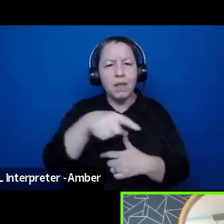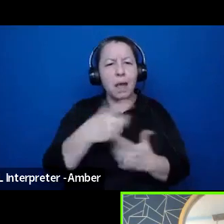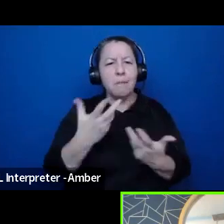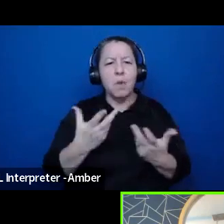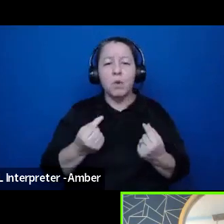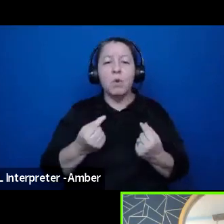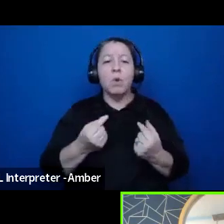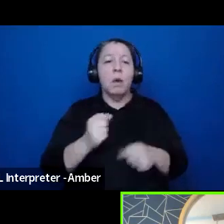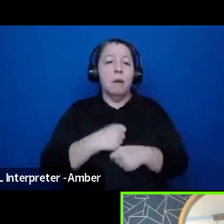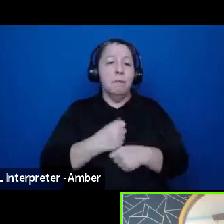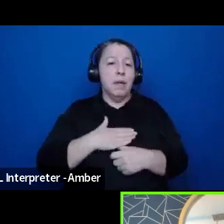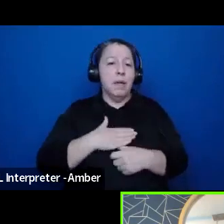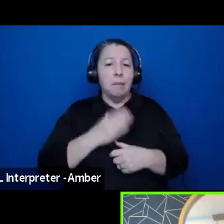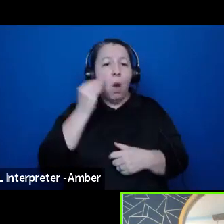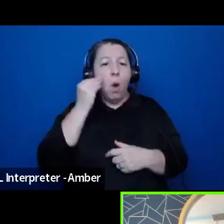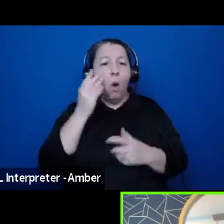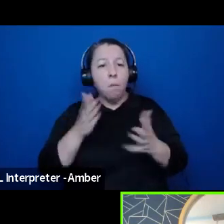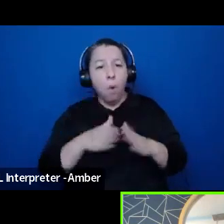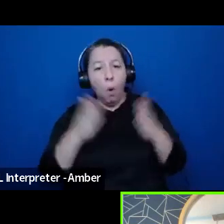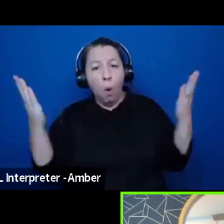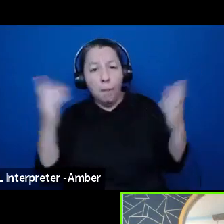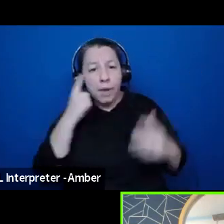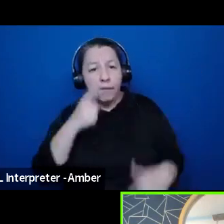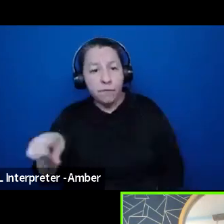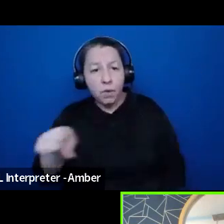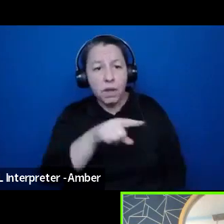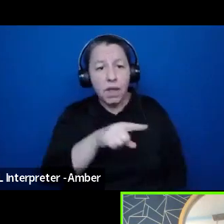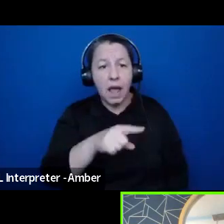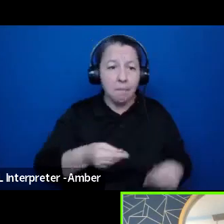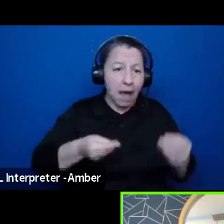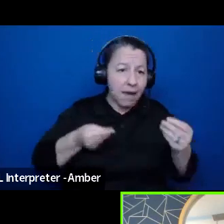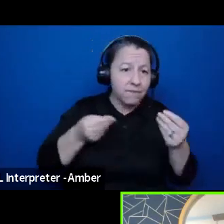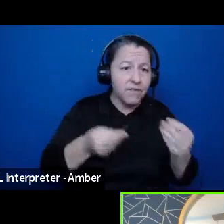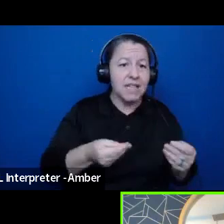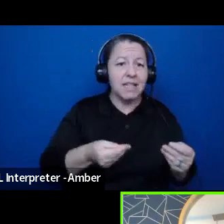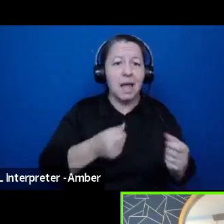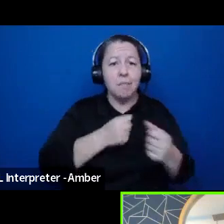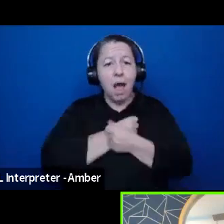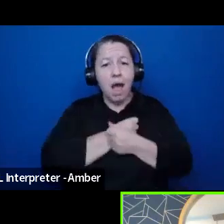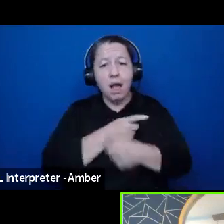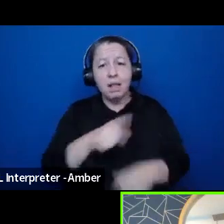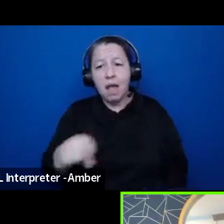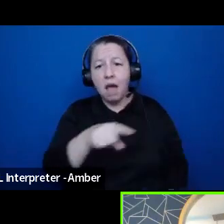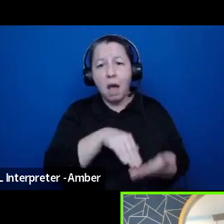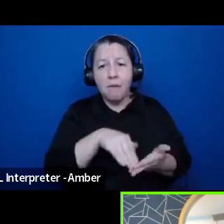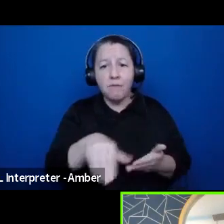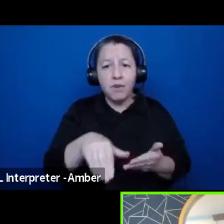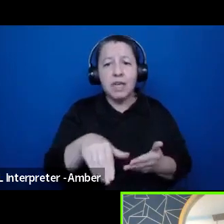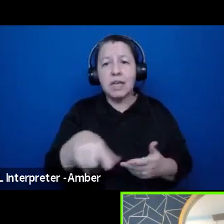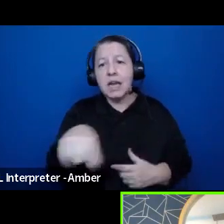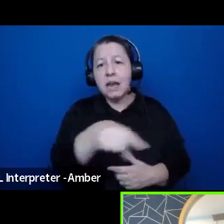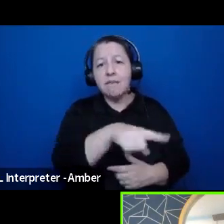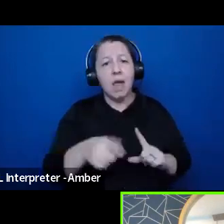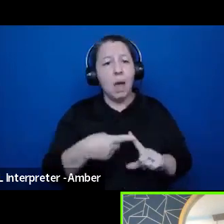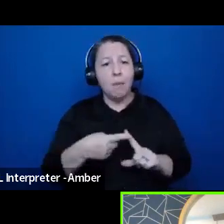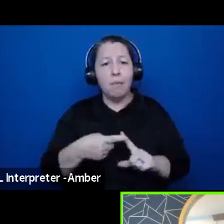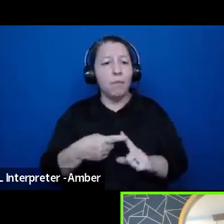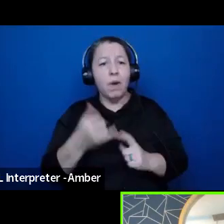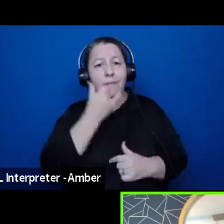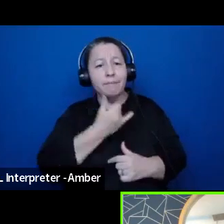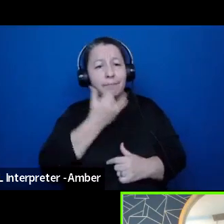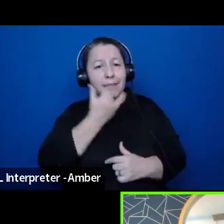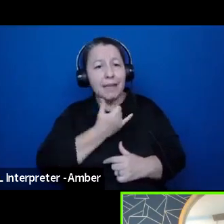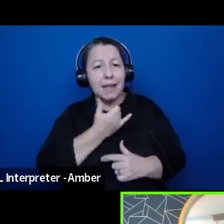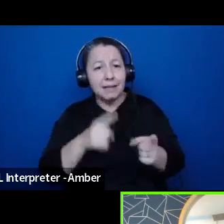I feed my relatives. I love them. I give them grace when there's mistakes made,